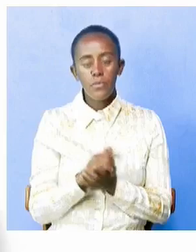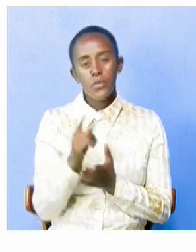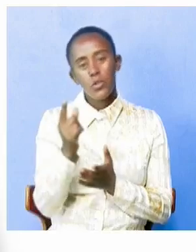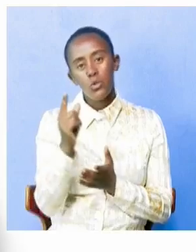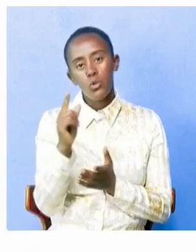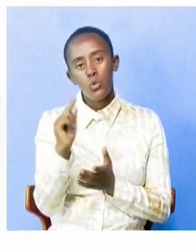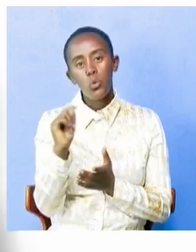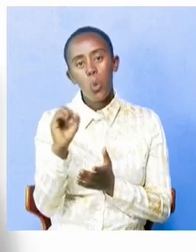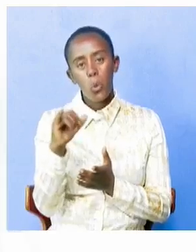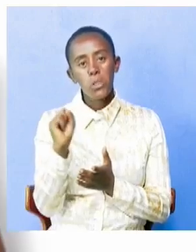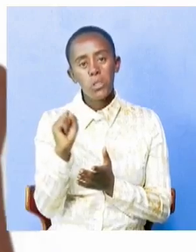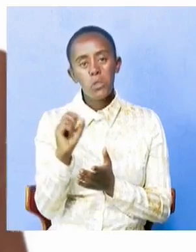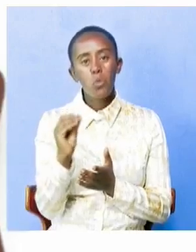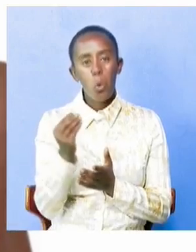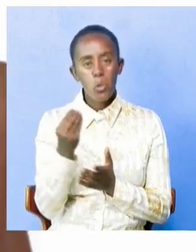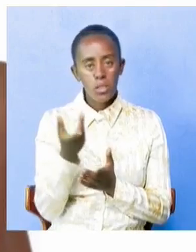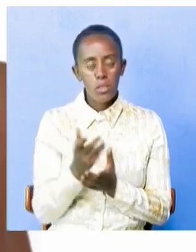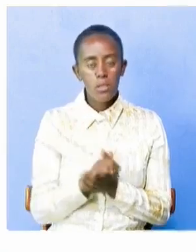toys.